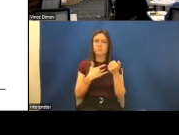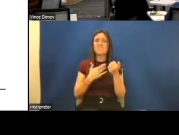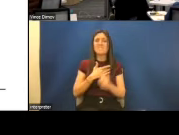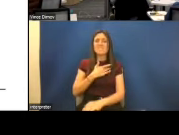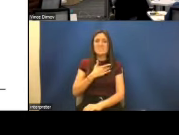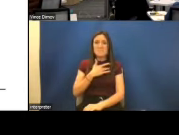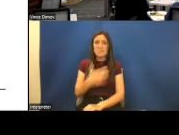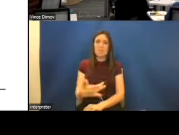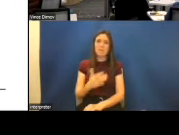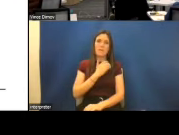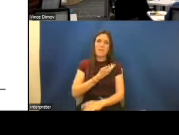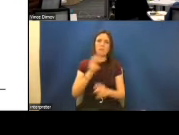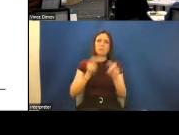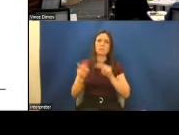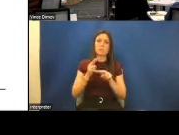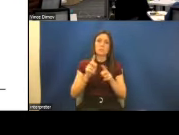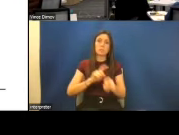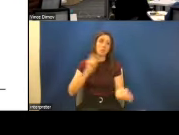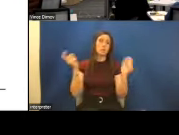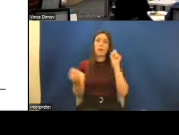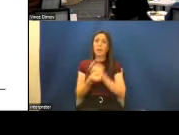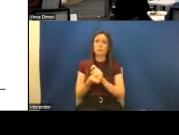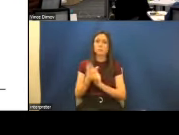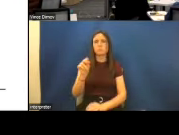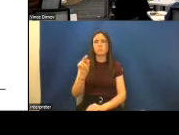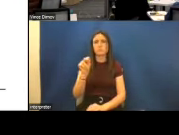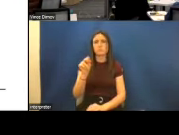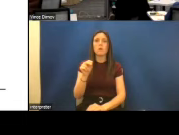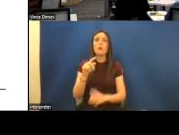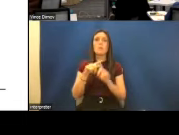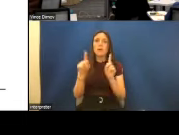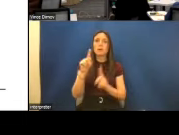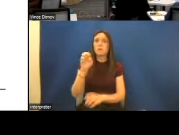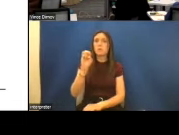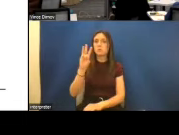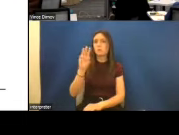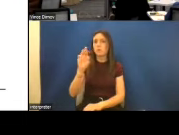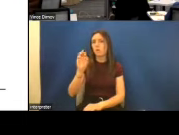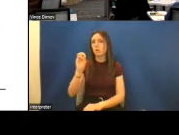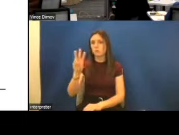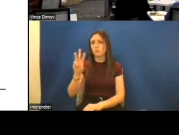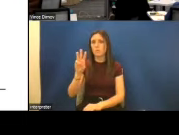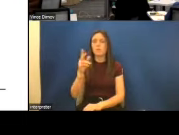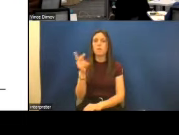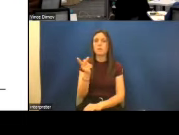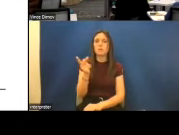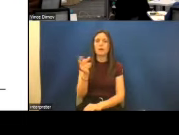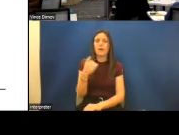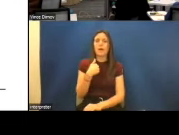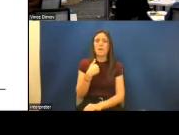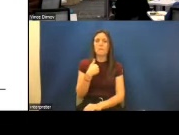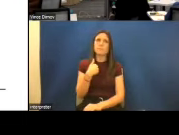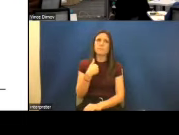generally on most of our assessments make a difference? Probably not. The EOW and ROW, they have